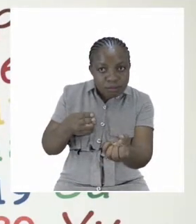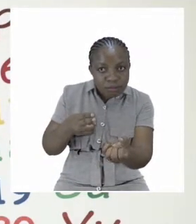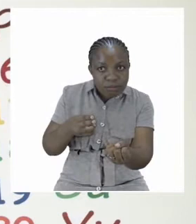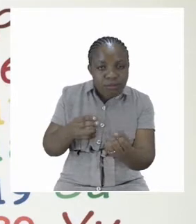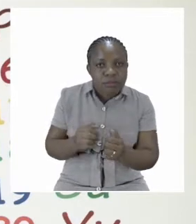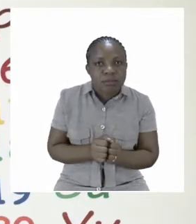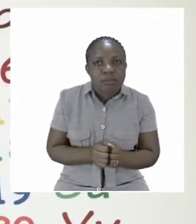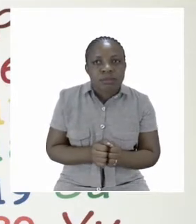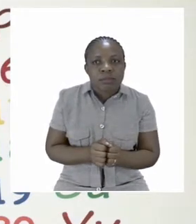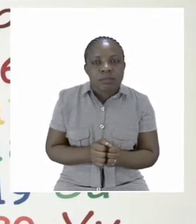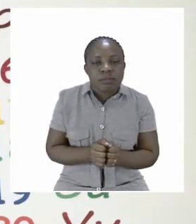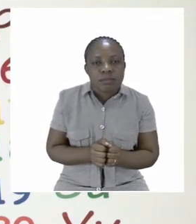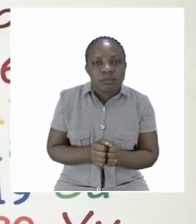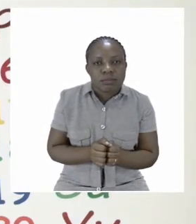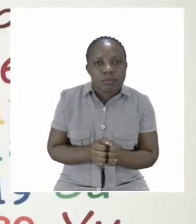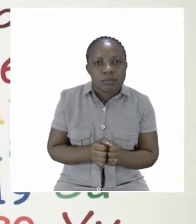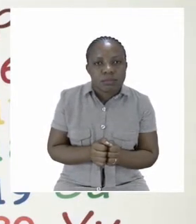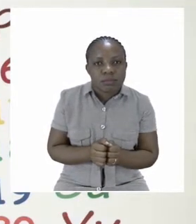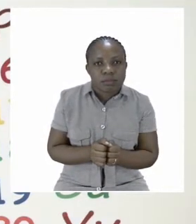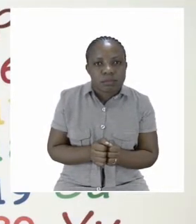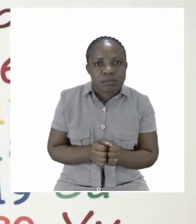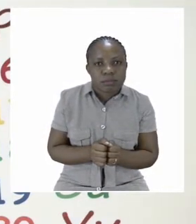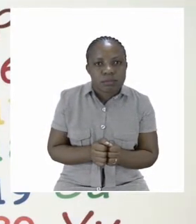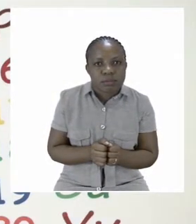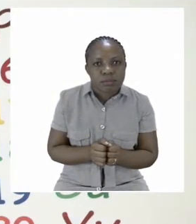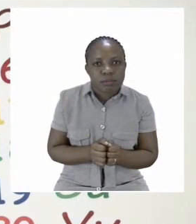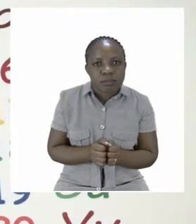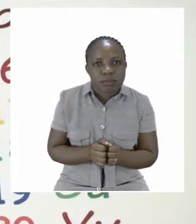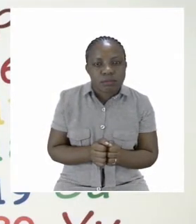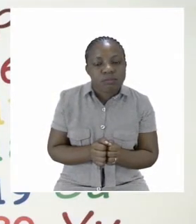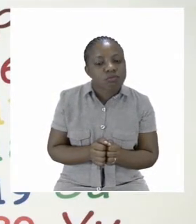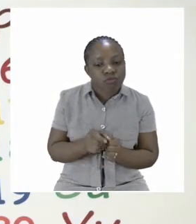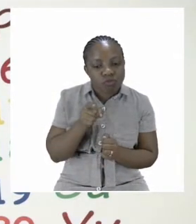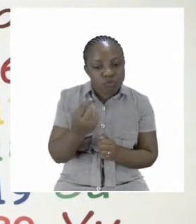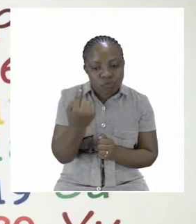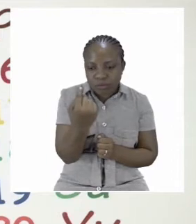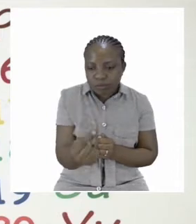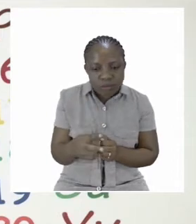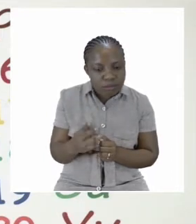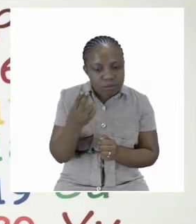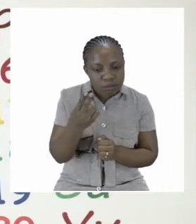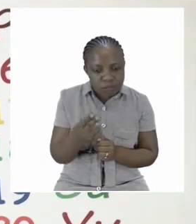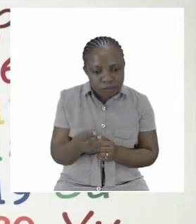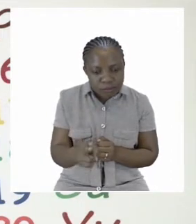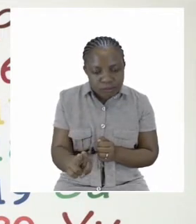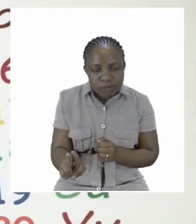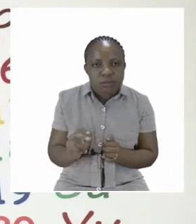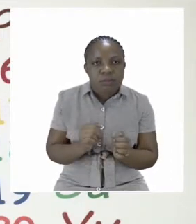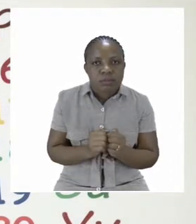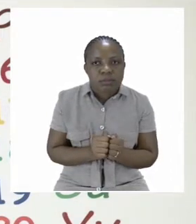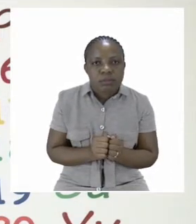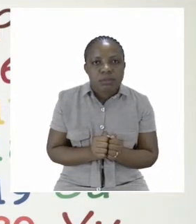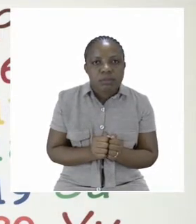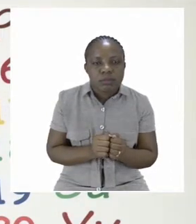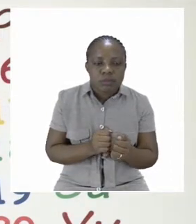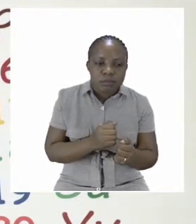it. Instead, you are going to give it to someone to help you cut. And that person is either your